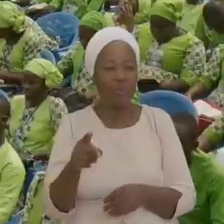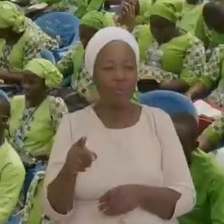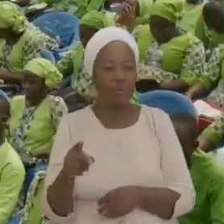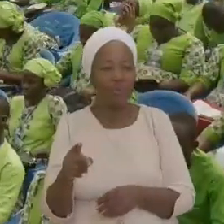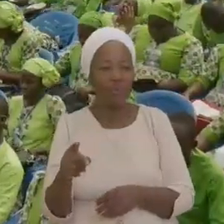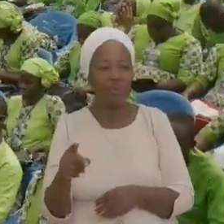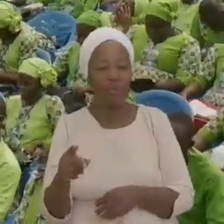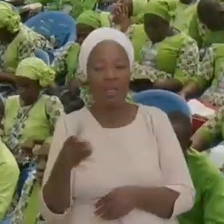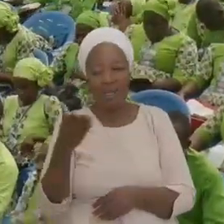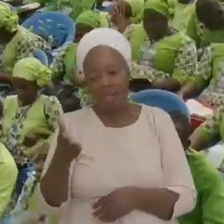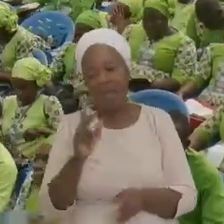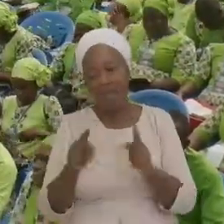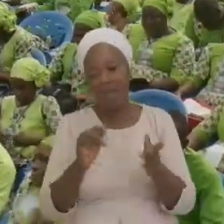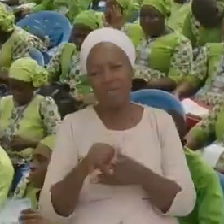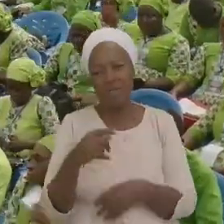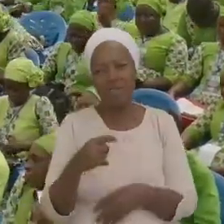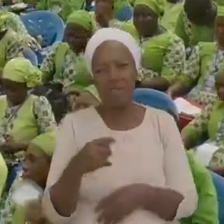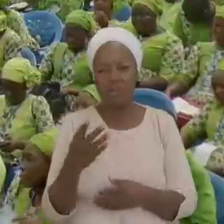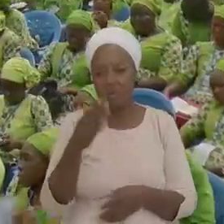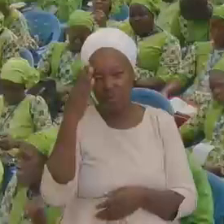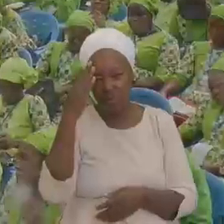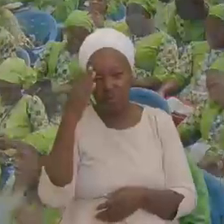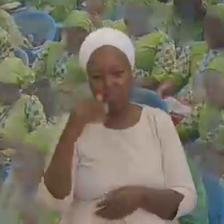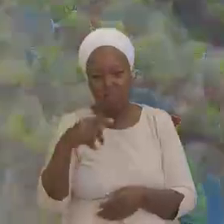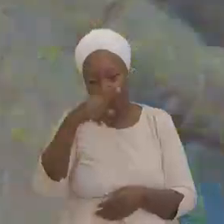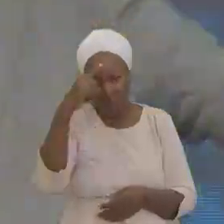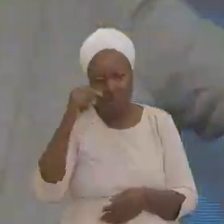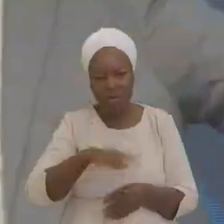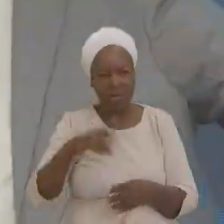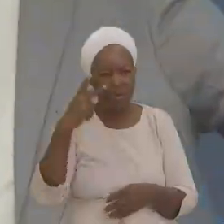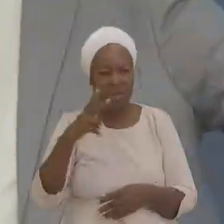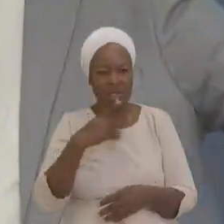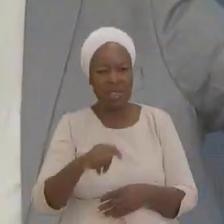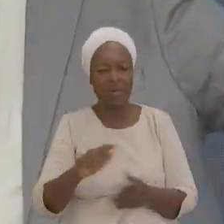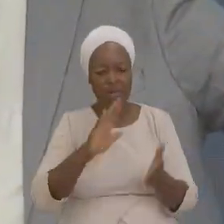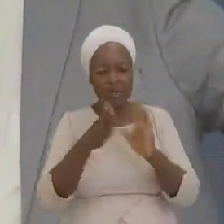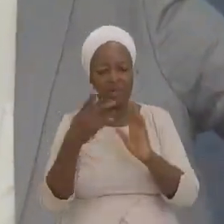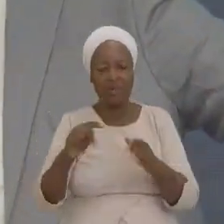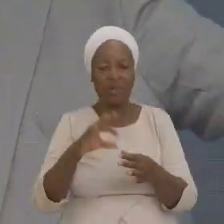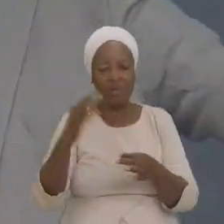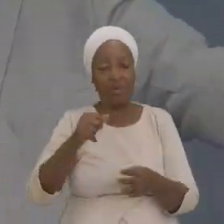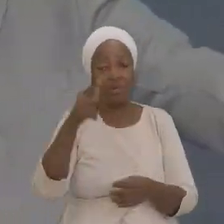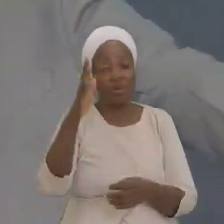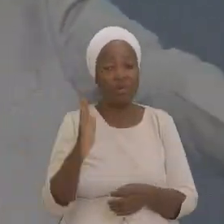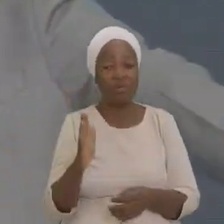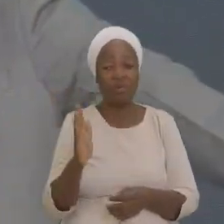There are people that, you know, because they don't sense the presence of the Spirit of God.